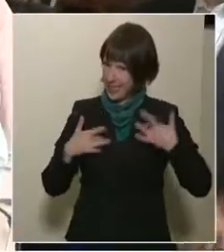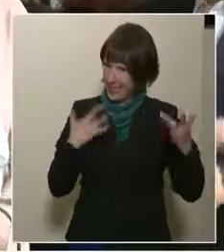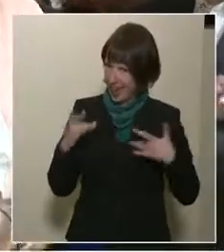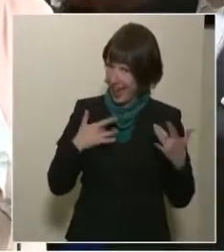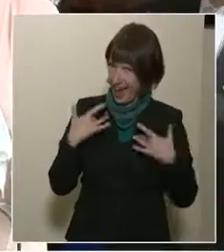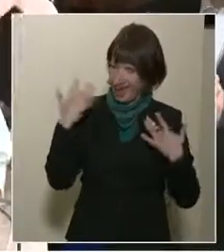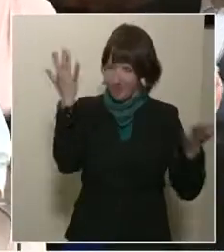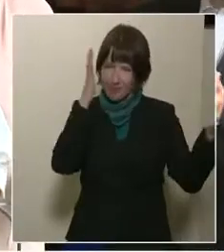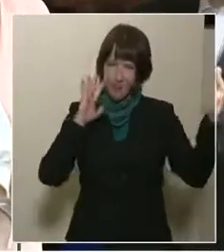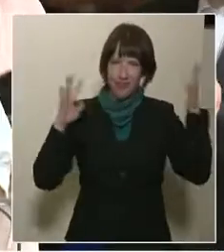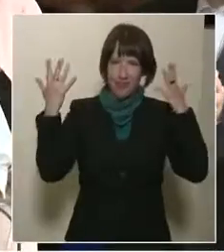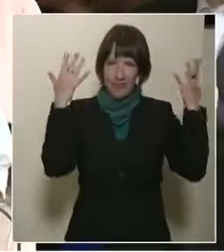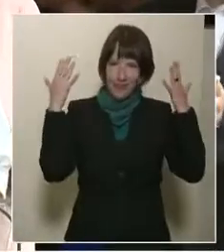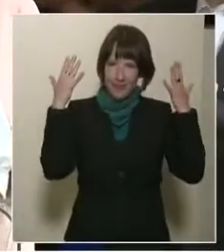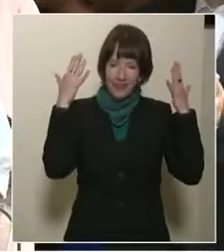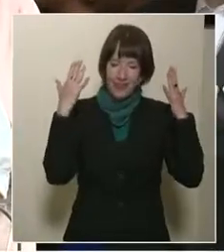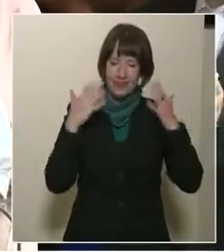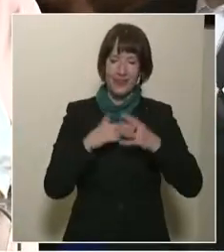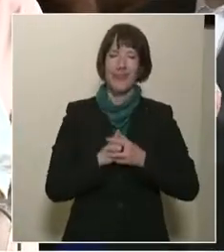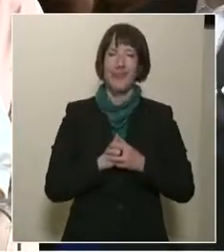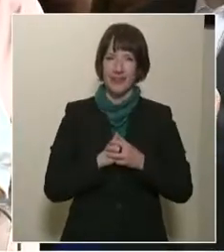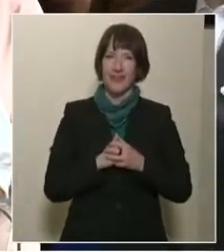that.